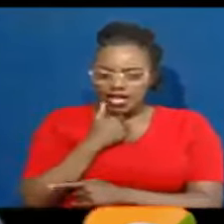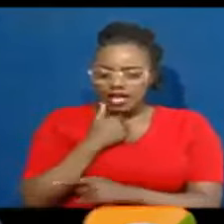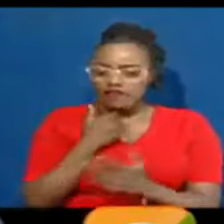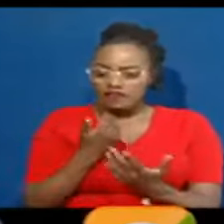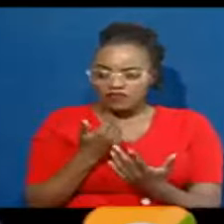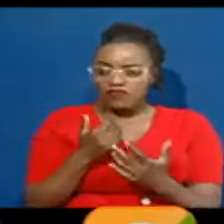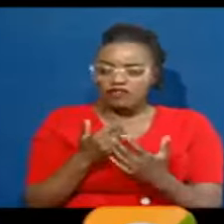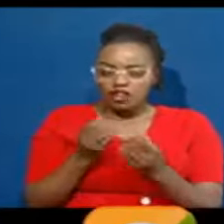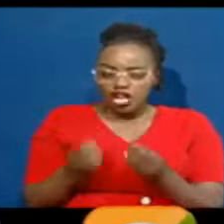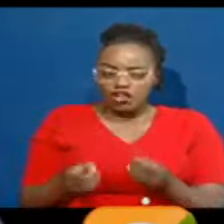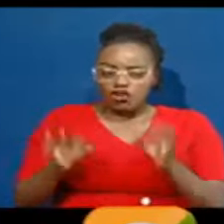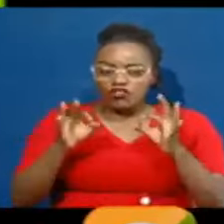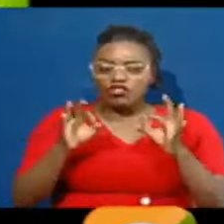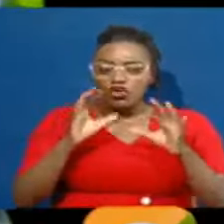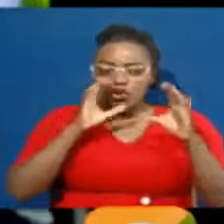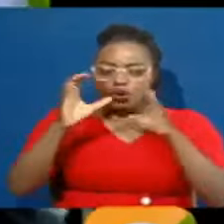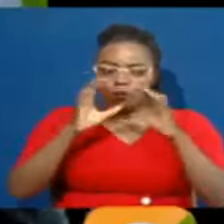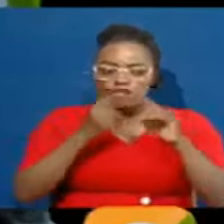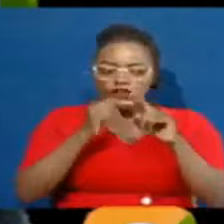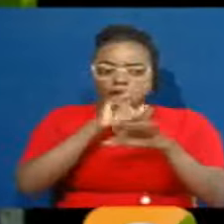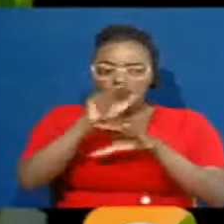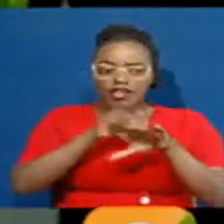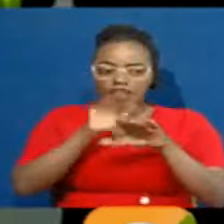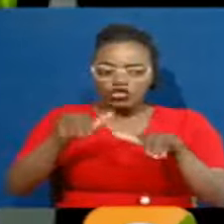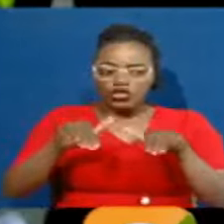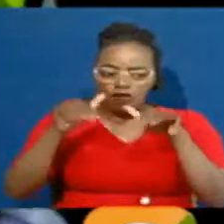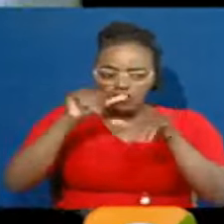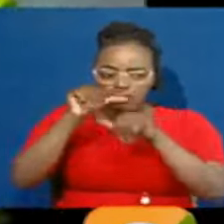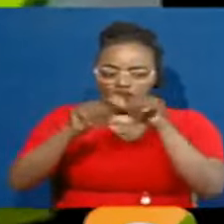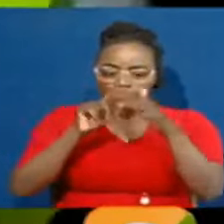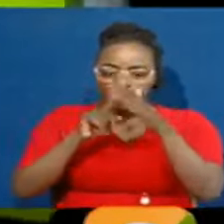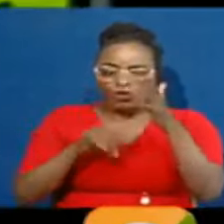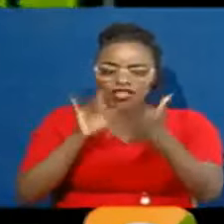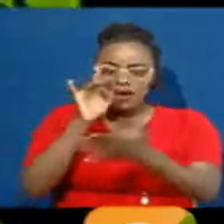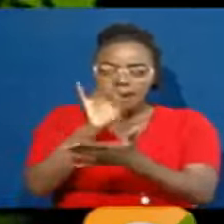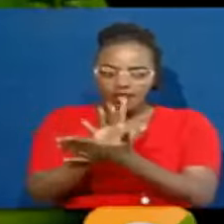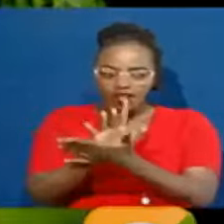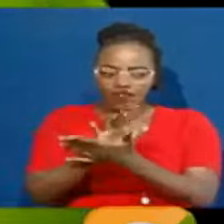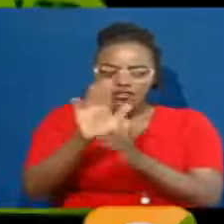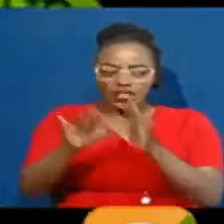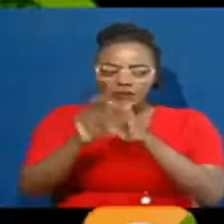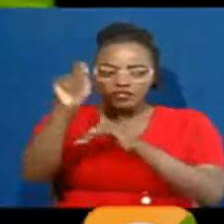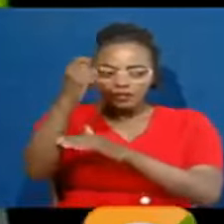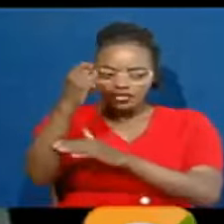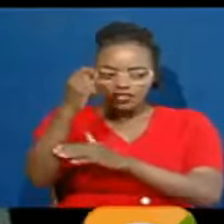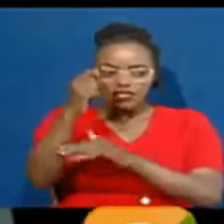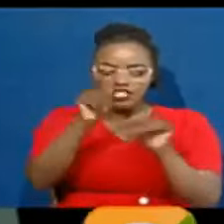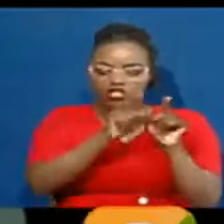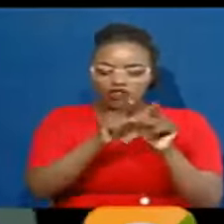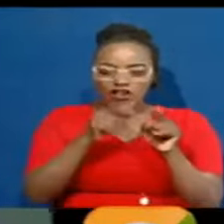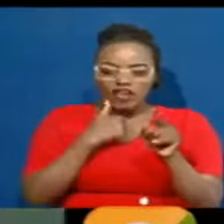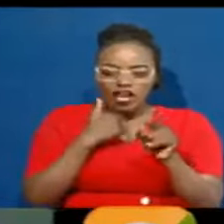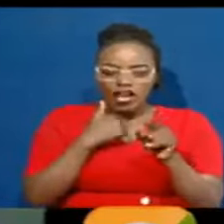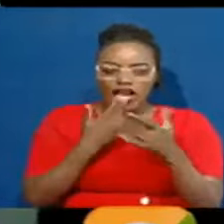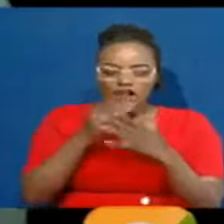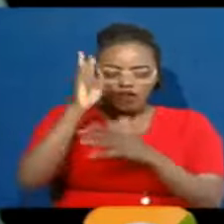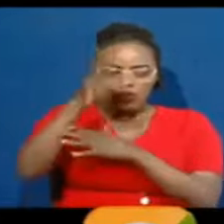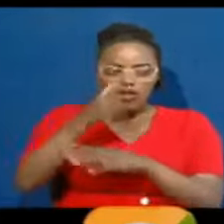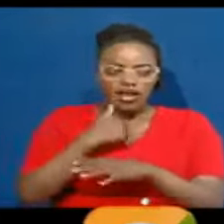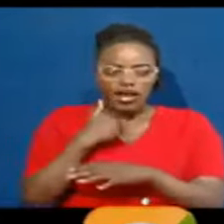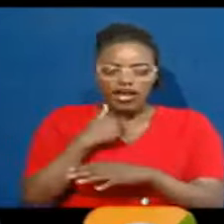have a formal communication from the National Assembly regarding the impeachment of the Deputy President, and thereafter they will be